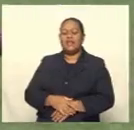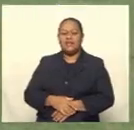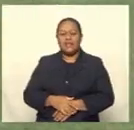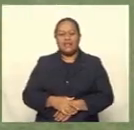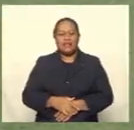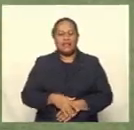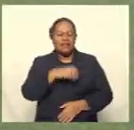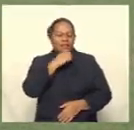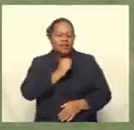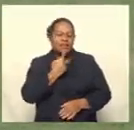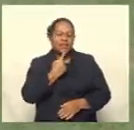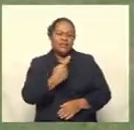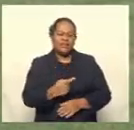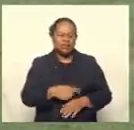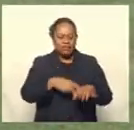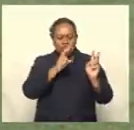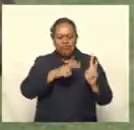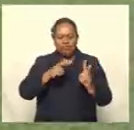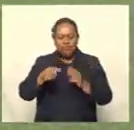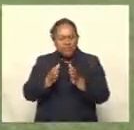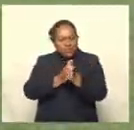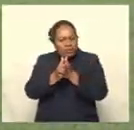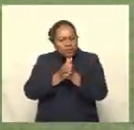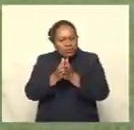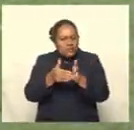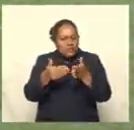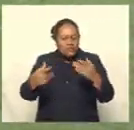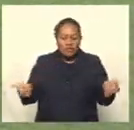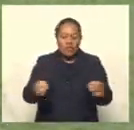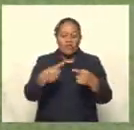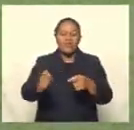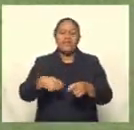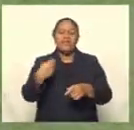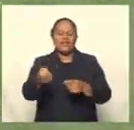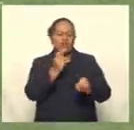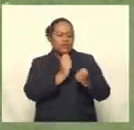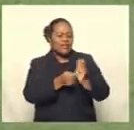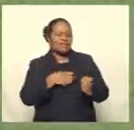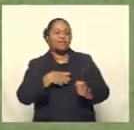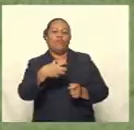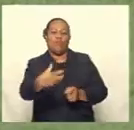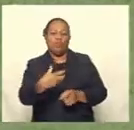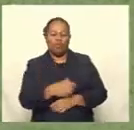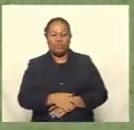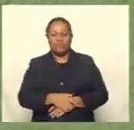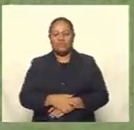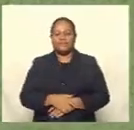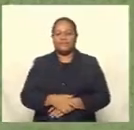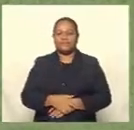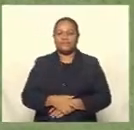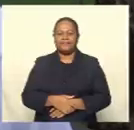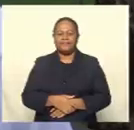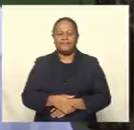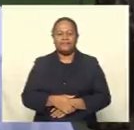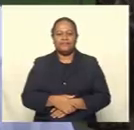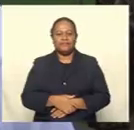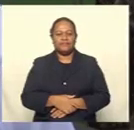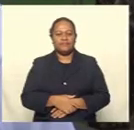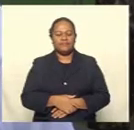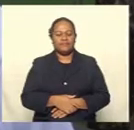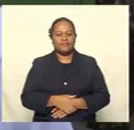Maleli Uluimoala says they are looking forward to the resumption of competitions to test more officials. We've improved a